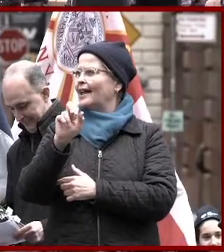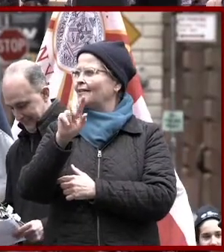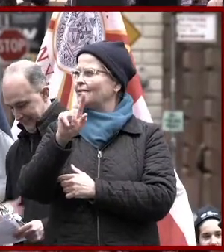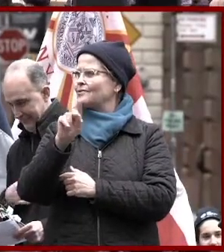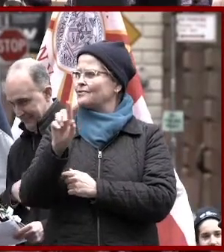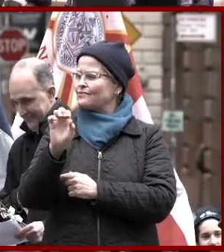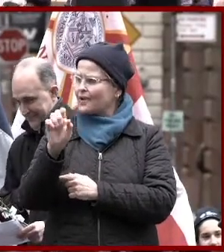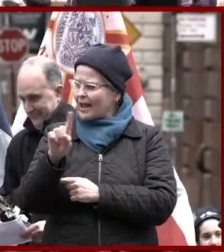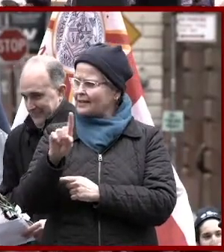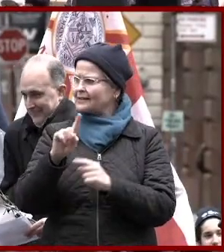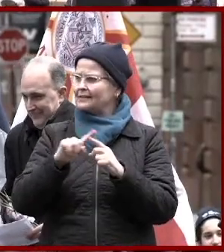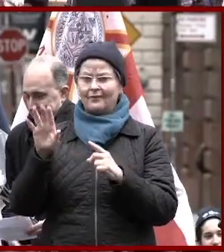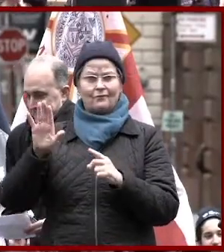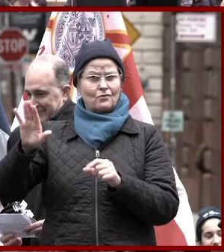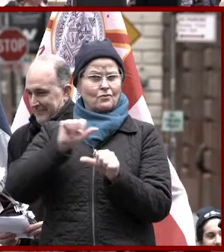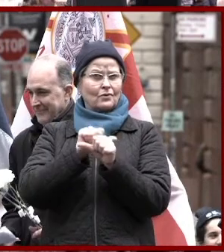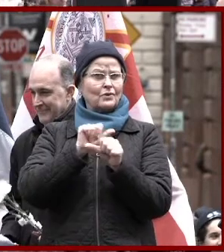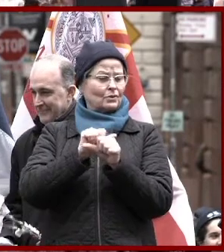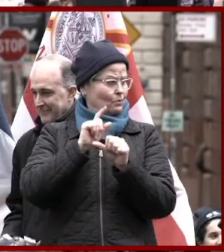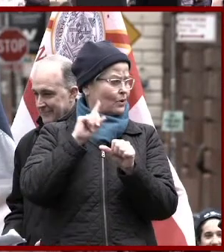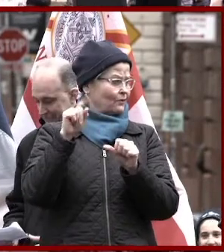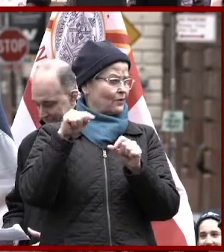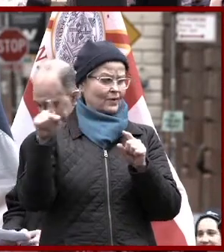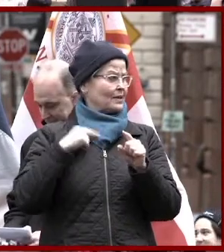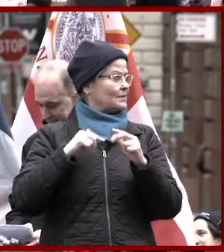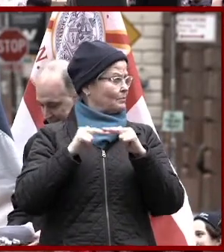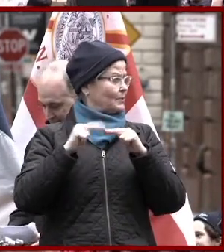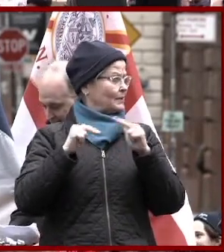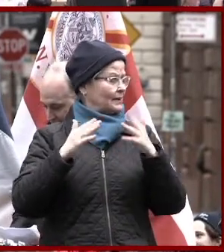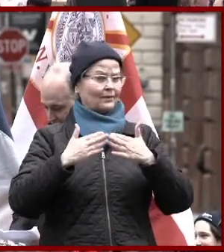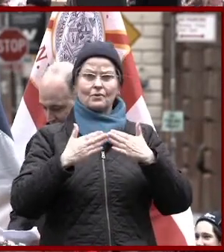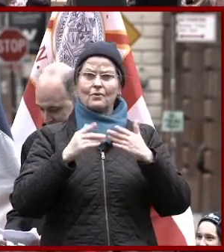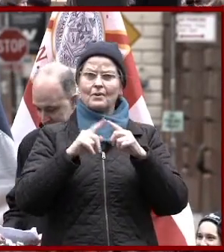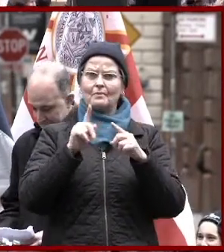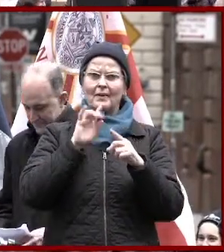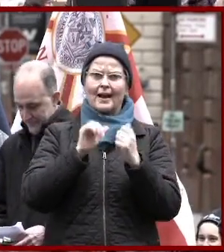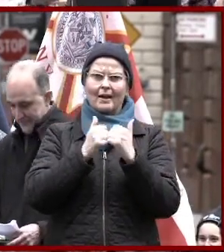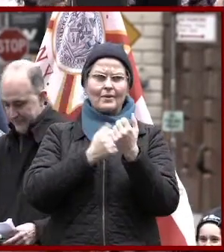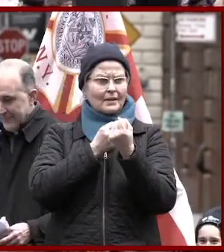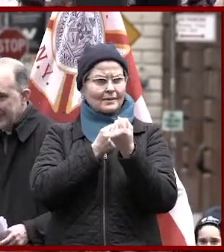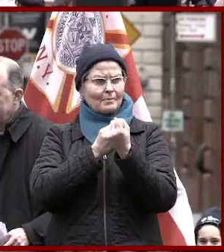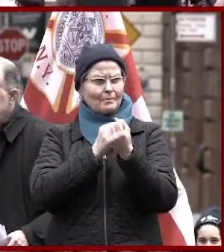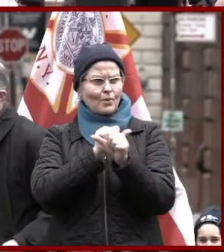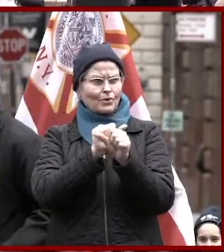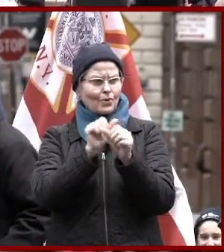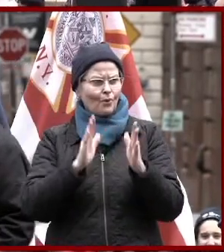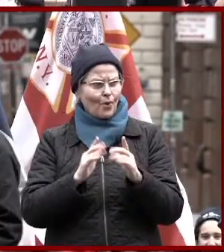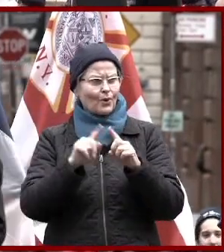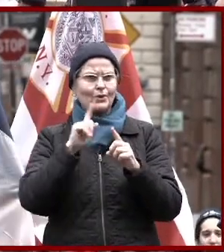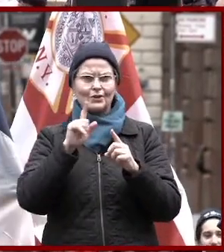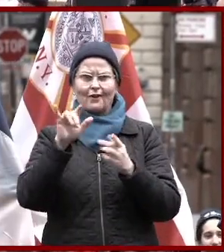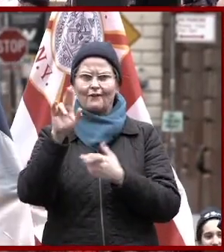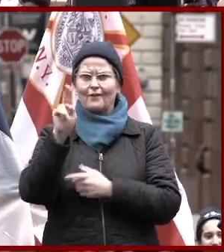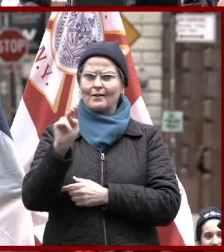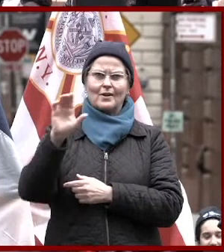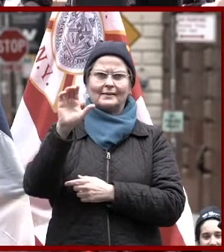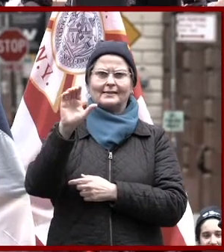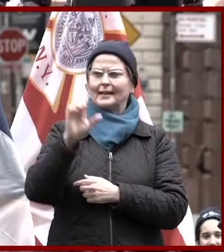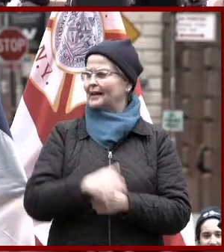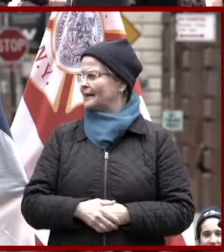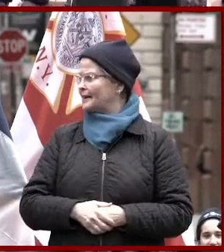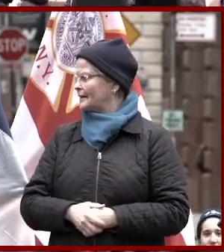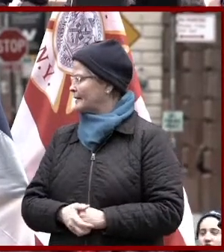only for what he does in connection with the Triangle Shirtwaist Fire, but what he does for the workers in the city of New York. Vinny Alvarez. Thank